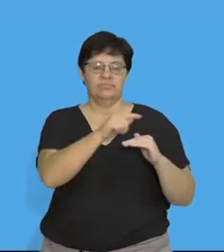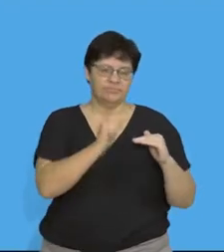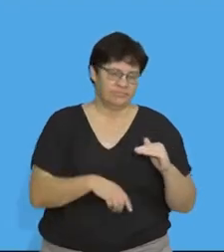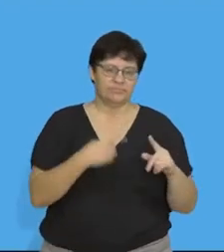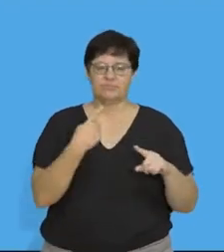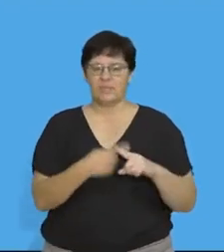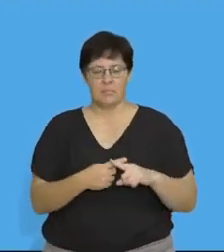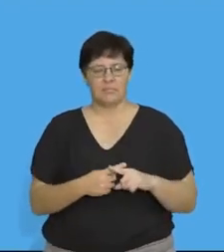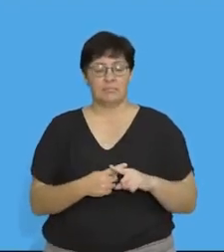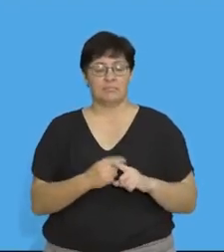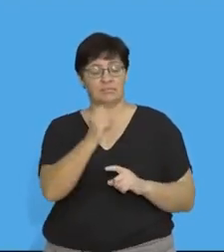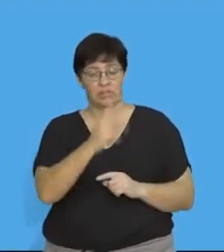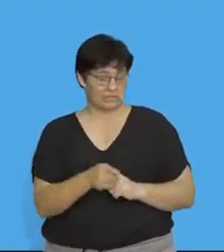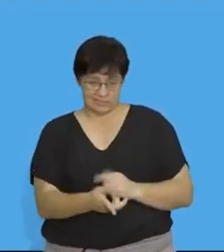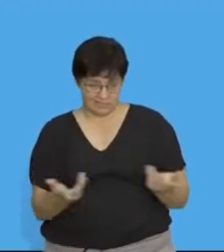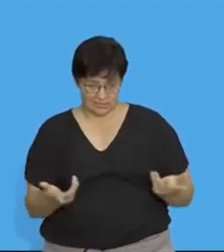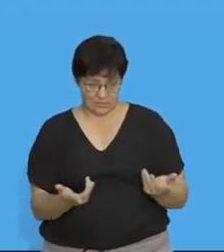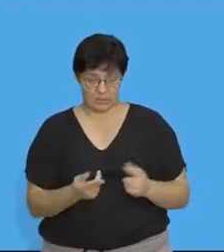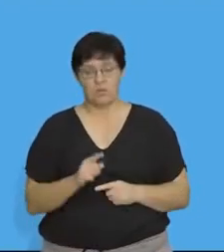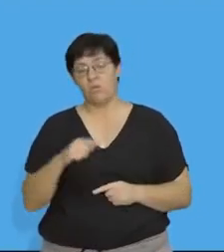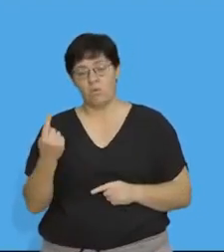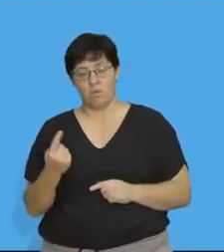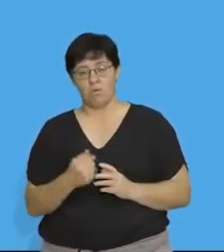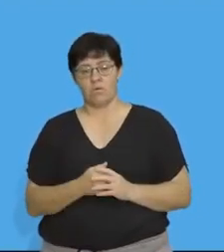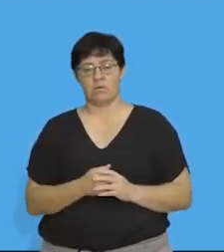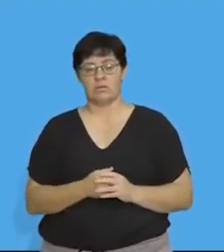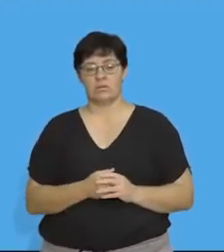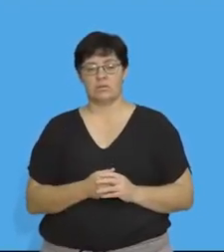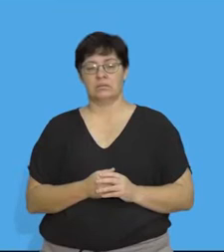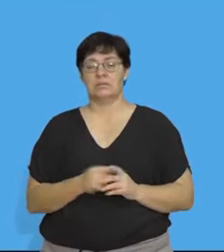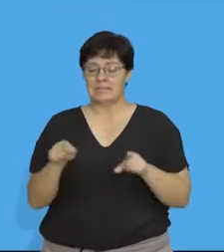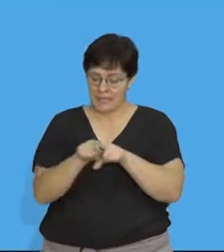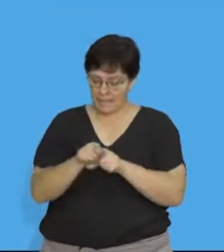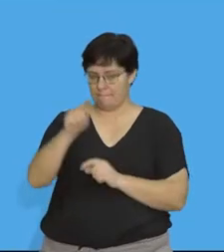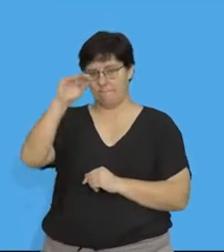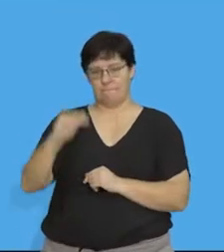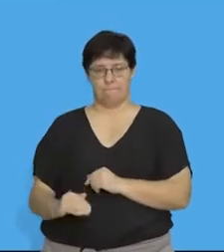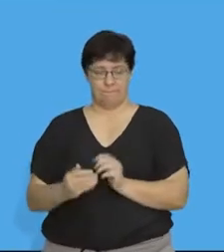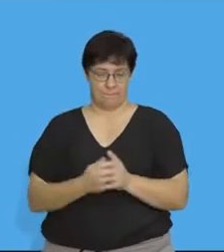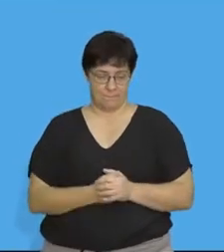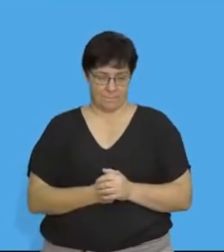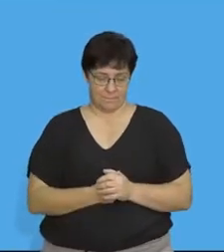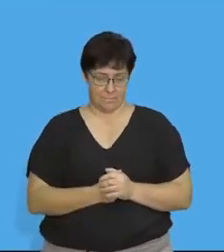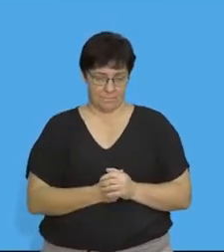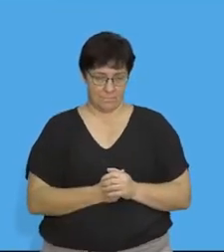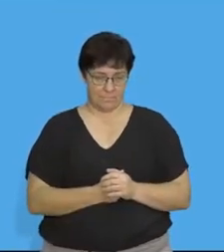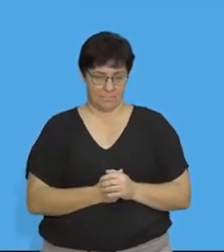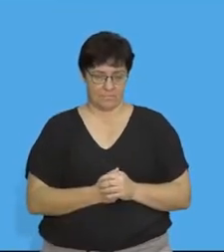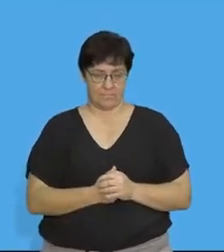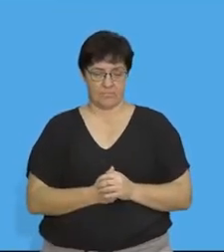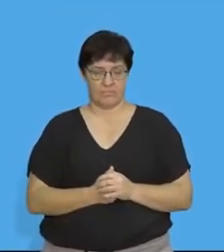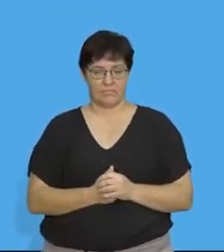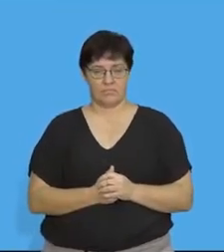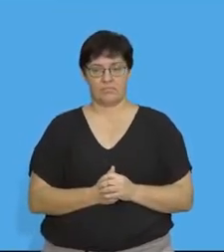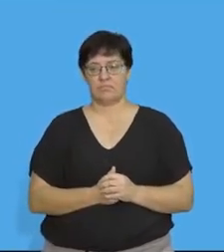by a fraction when we decrease something. The other one decreases by the same proportion, by the same factor. And